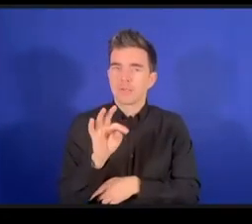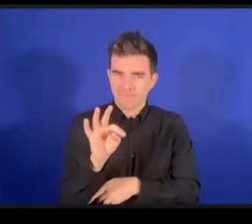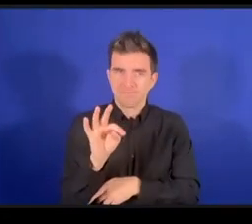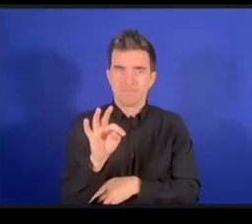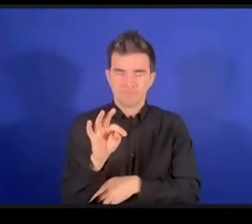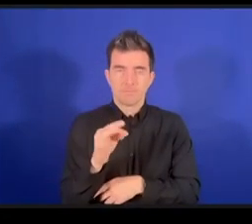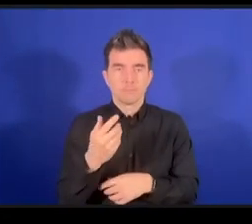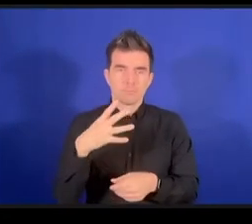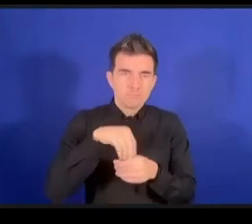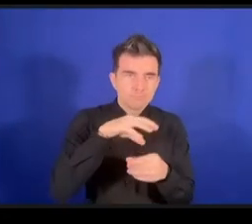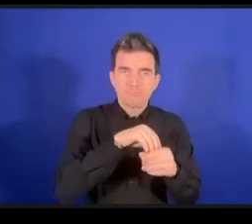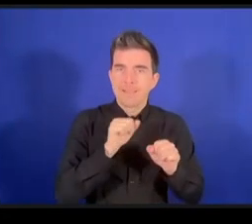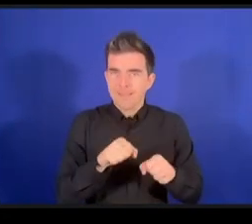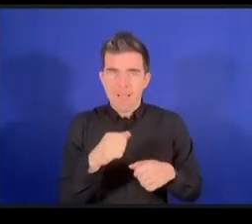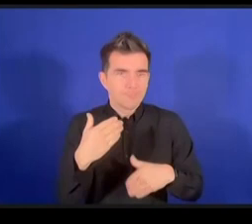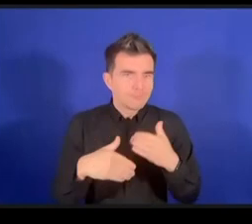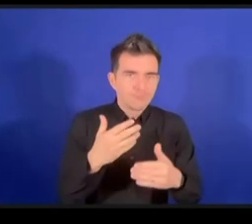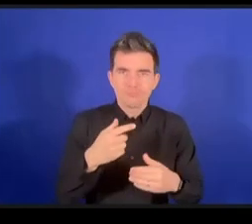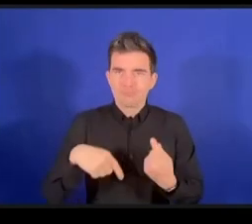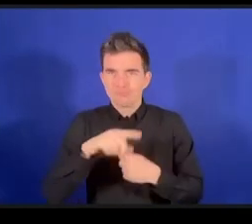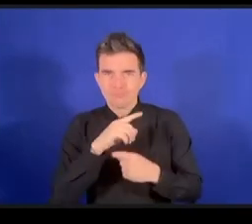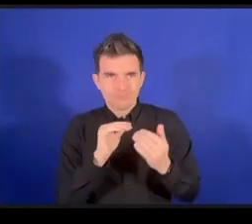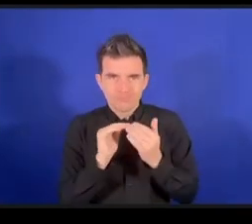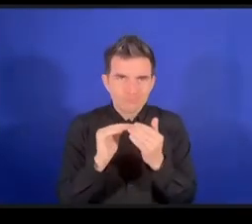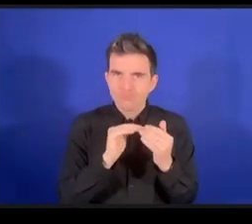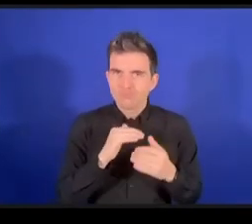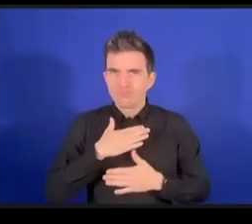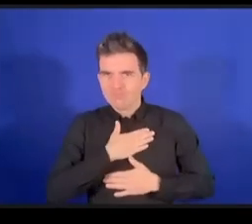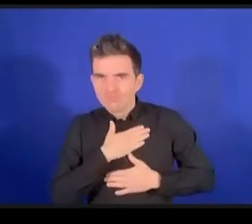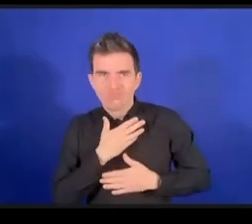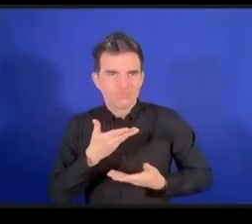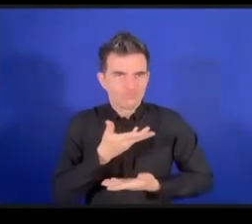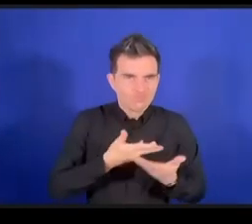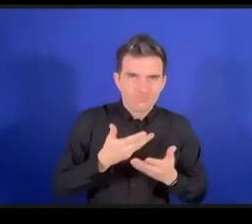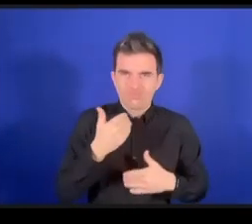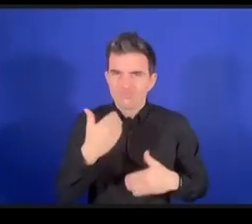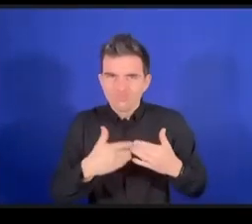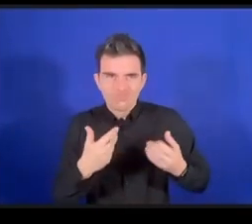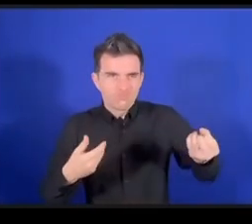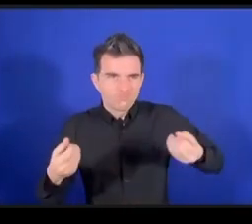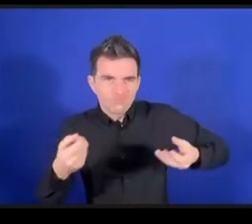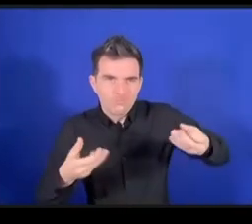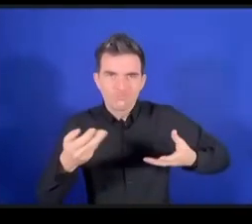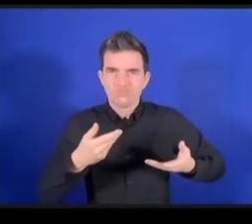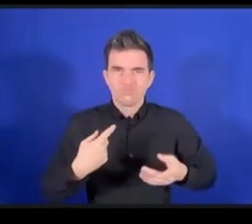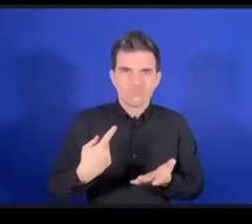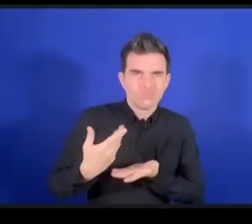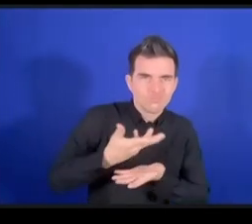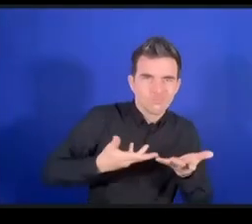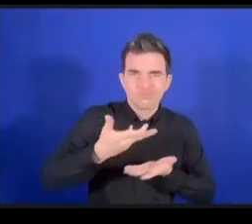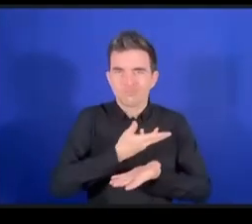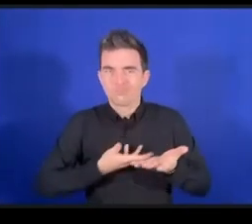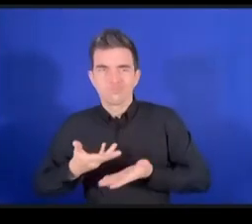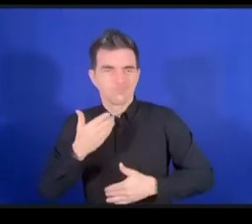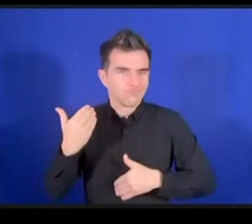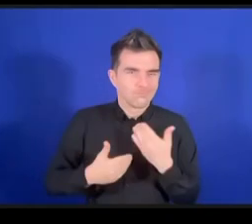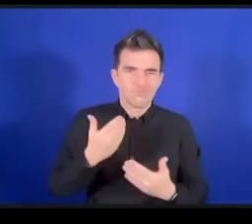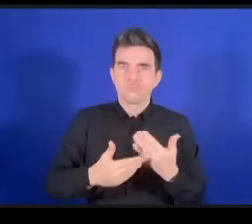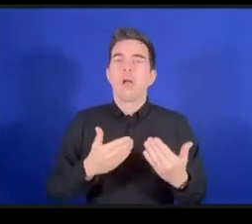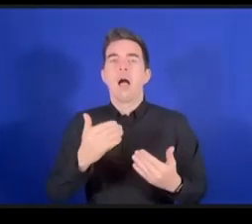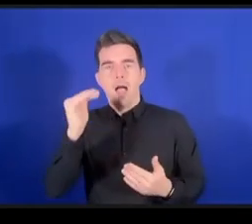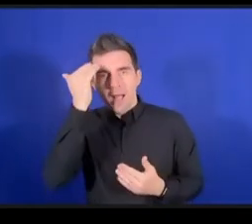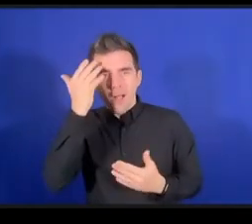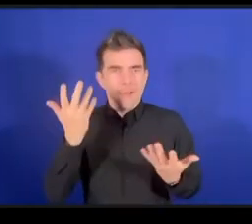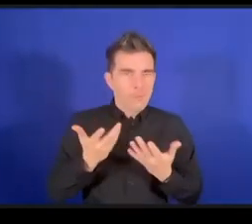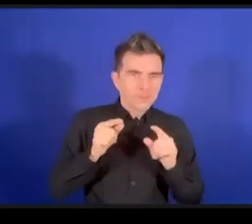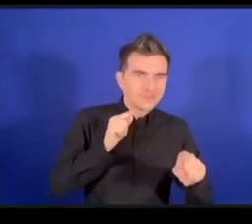We not just facilitated these people, but also facilitated local people with disabilities. And